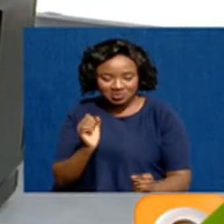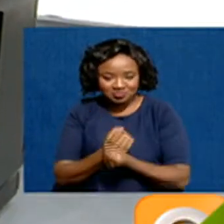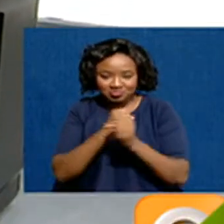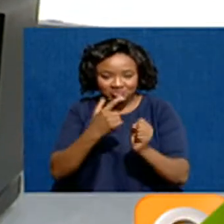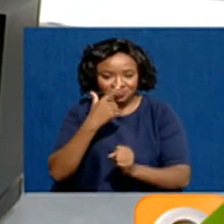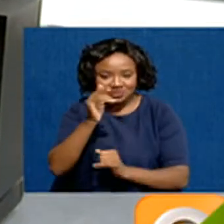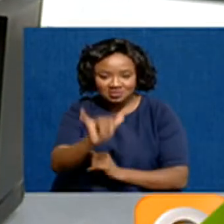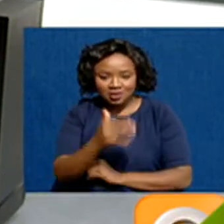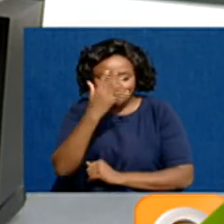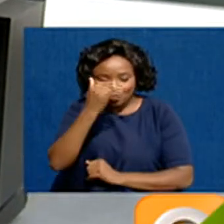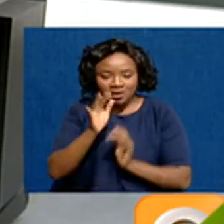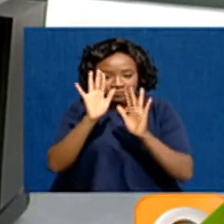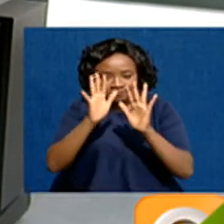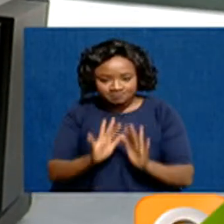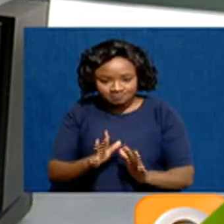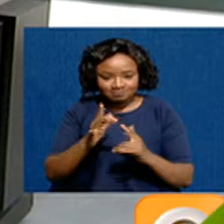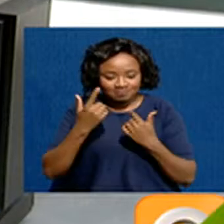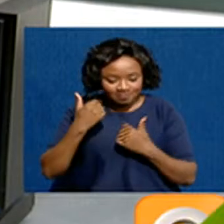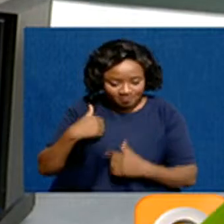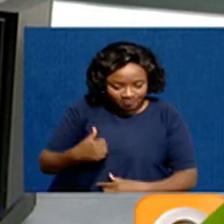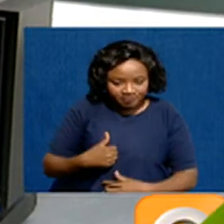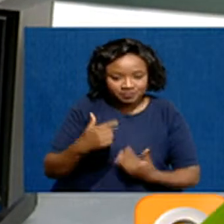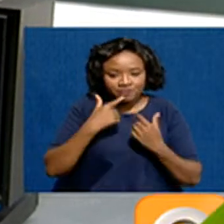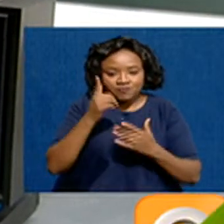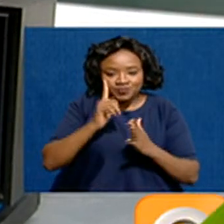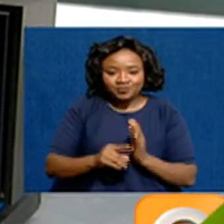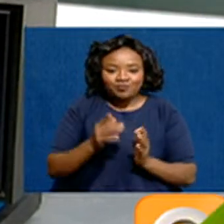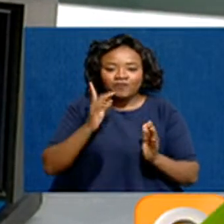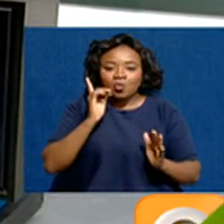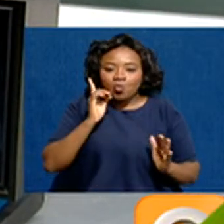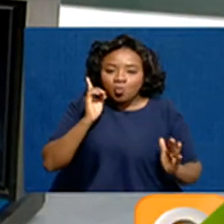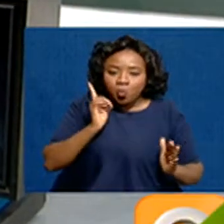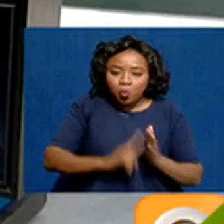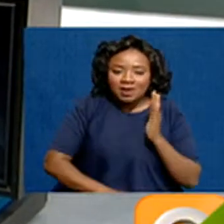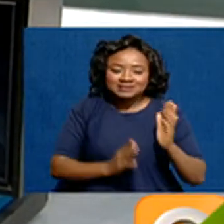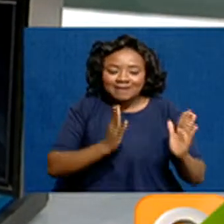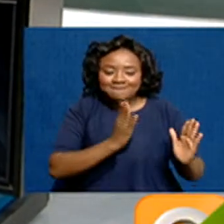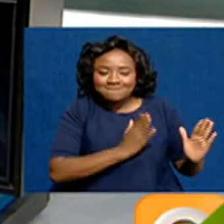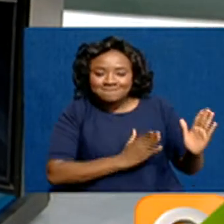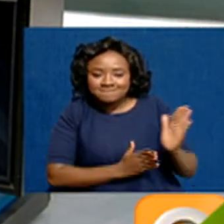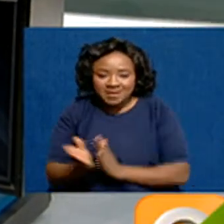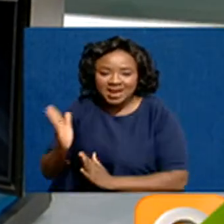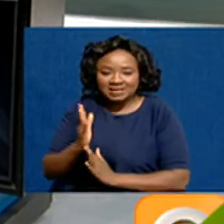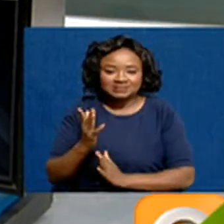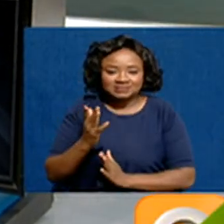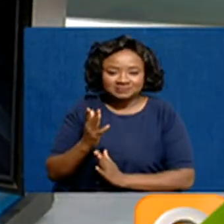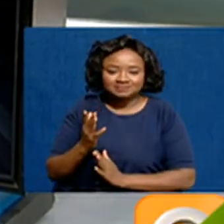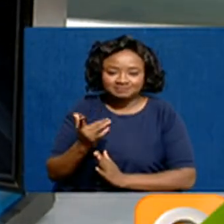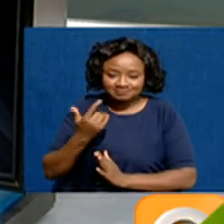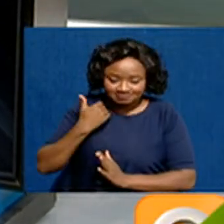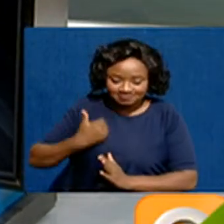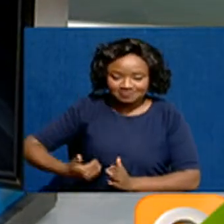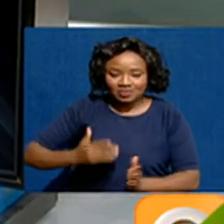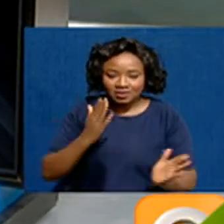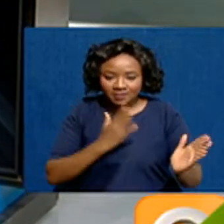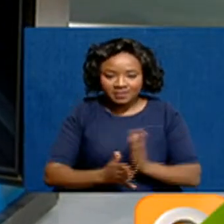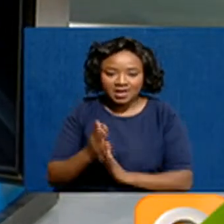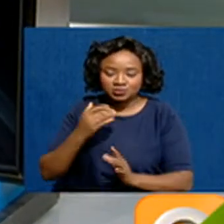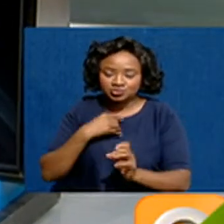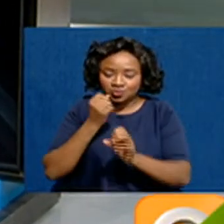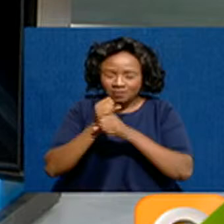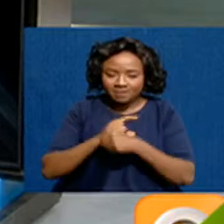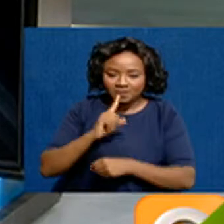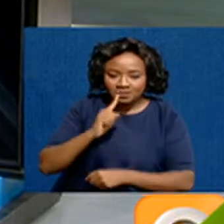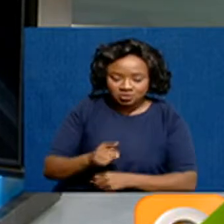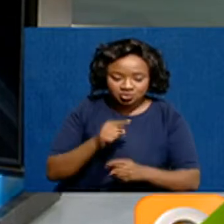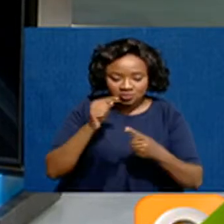going to be put in place to make sure that it doesn't happen, to do everything to ensure that this